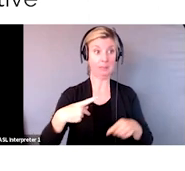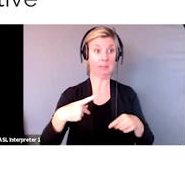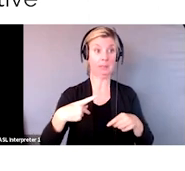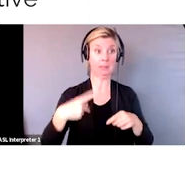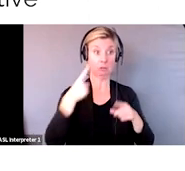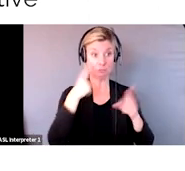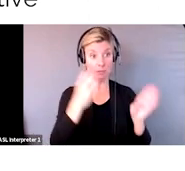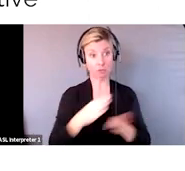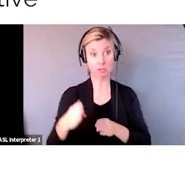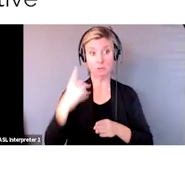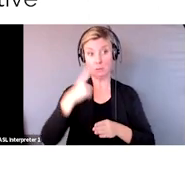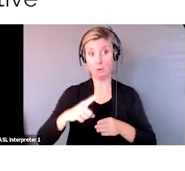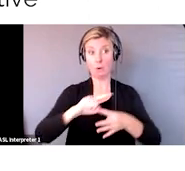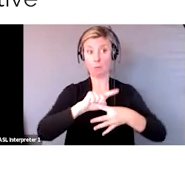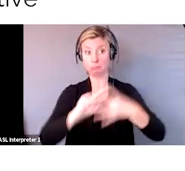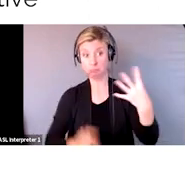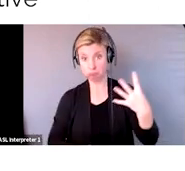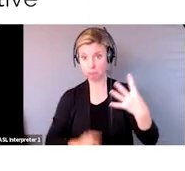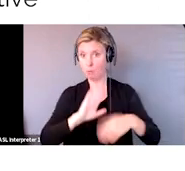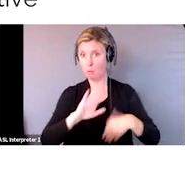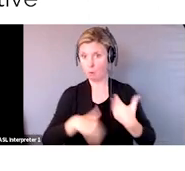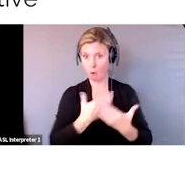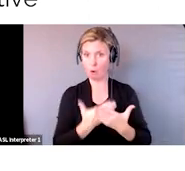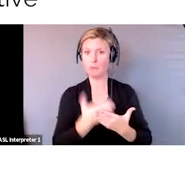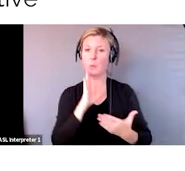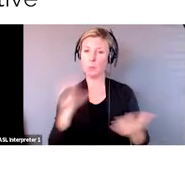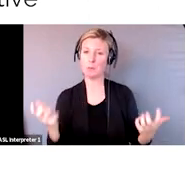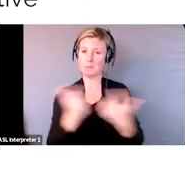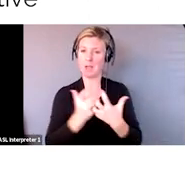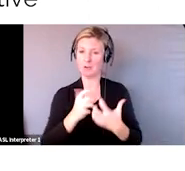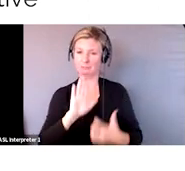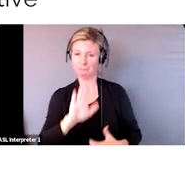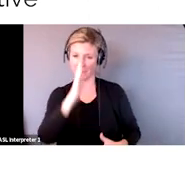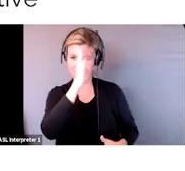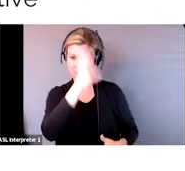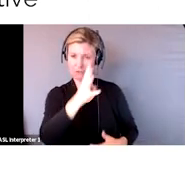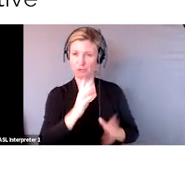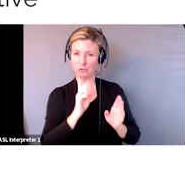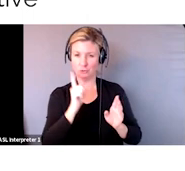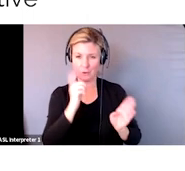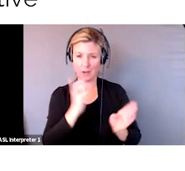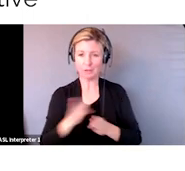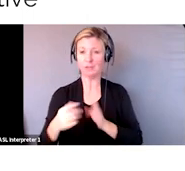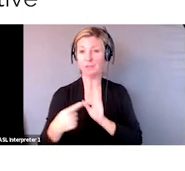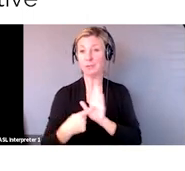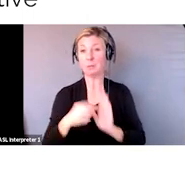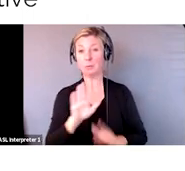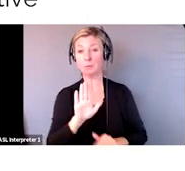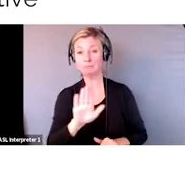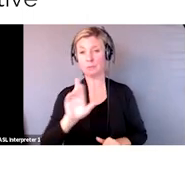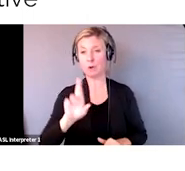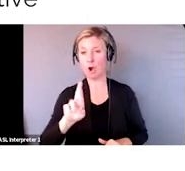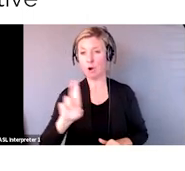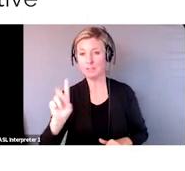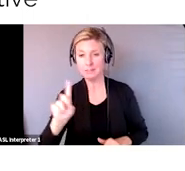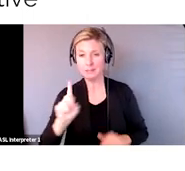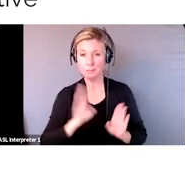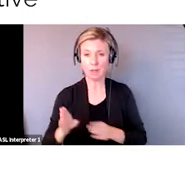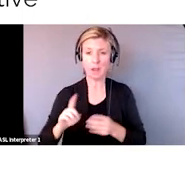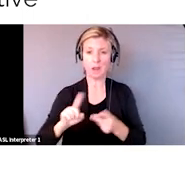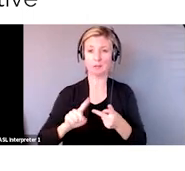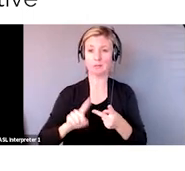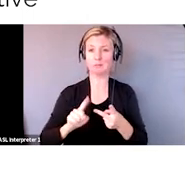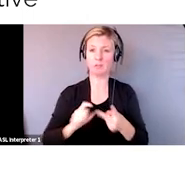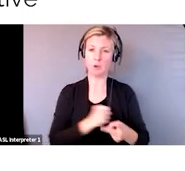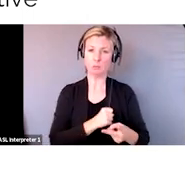that should mesh with your innovation strategy, which brings together, your R&D plan, your resource allocation, your